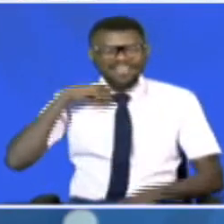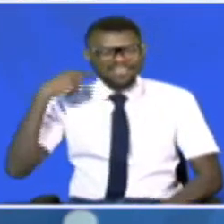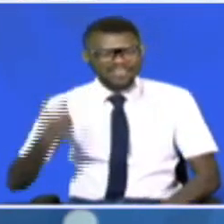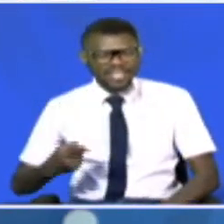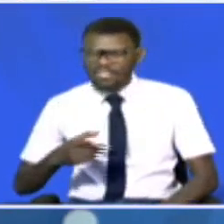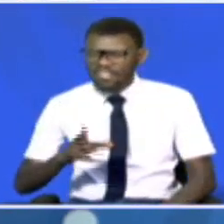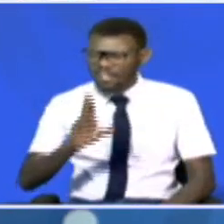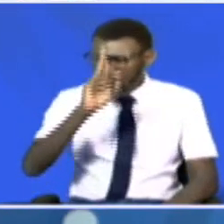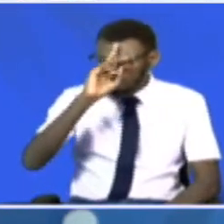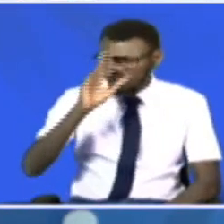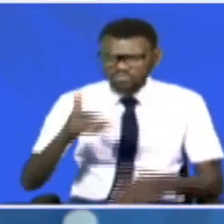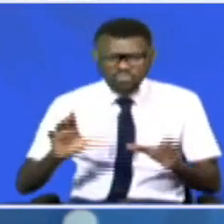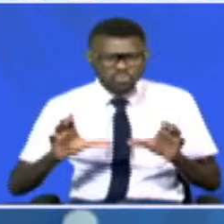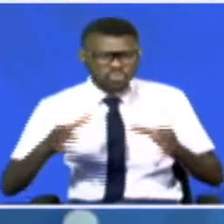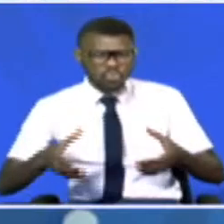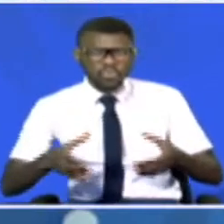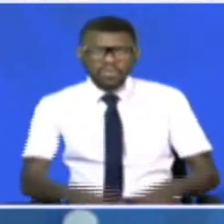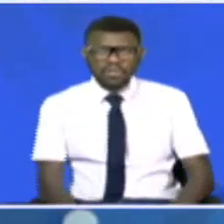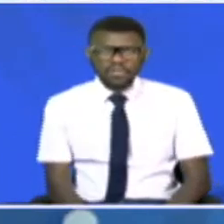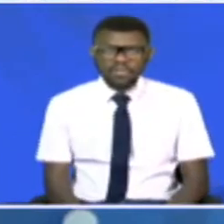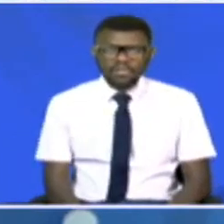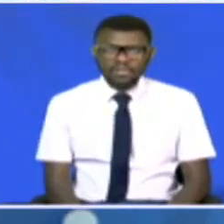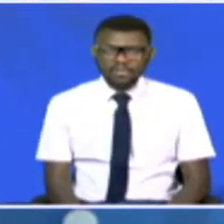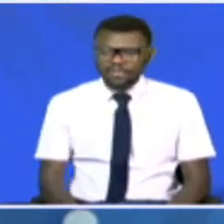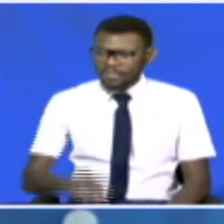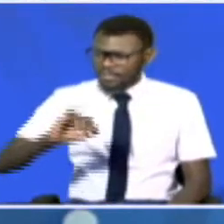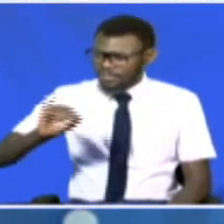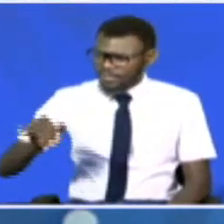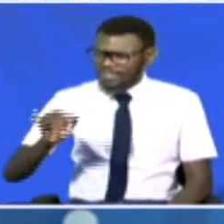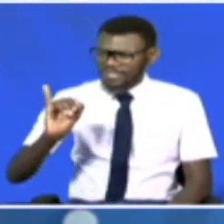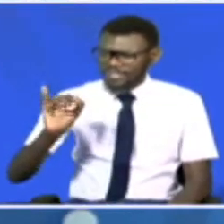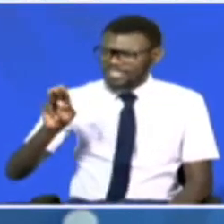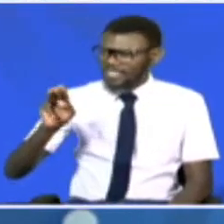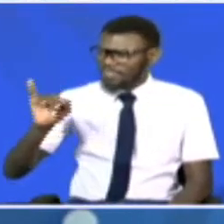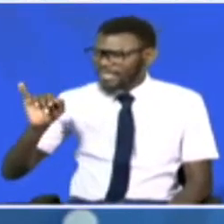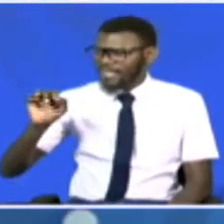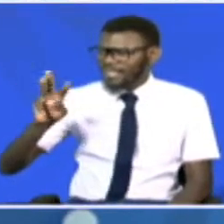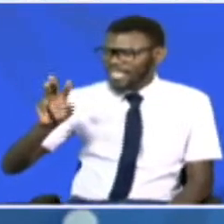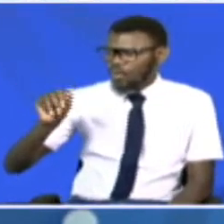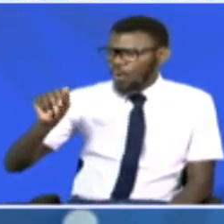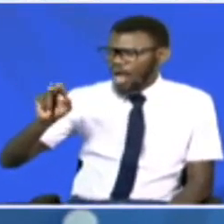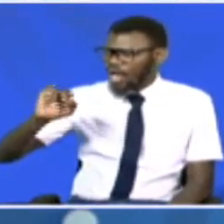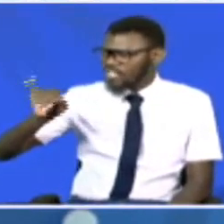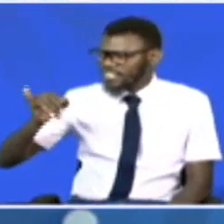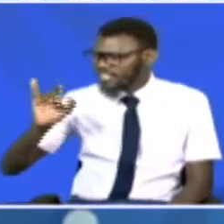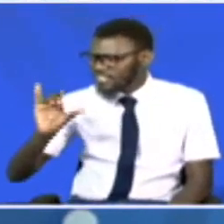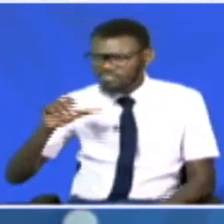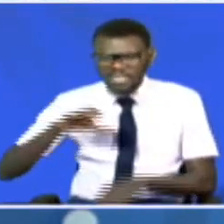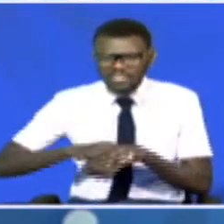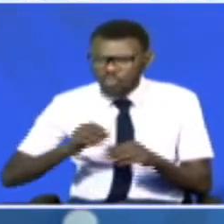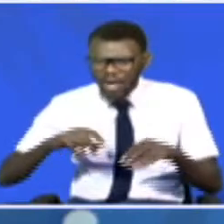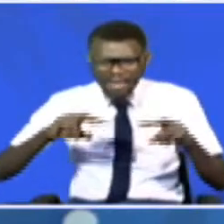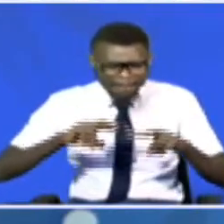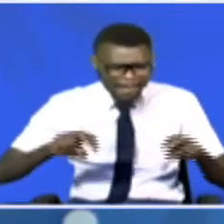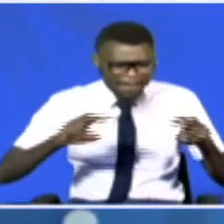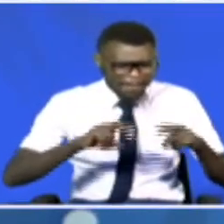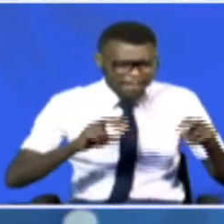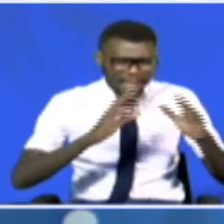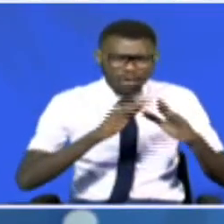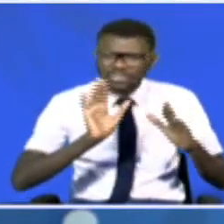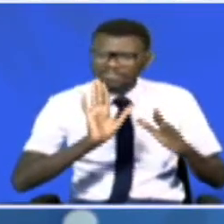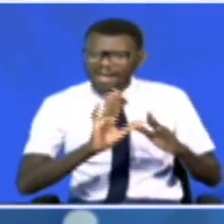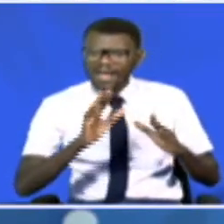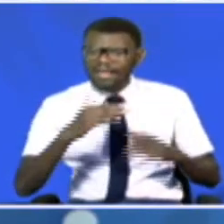police officers never found former presidential aspirant Jimi Wanjigi despite ransacking his palatial Muthaiga residence